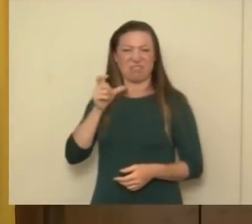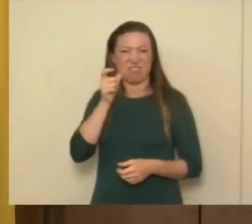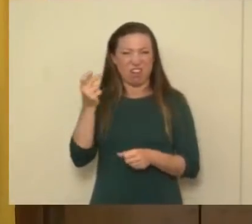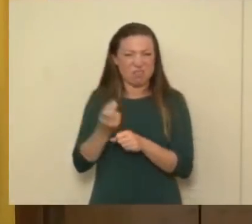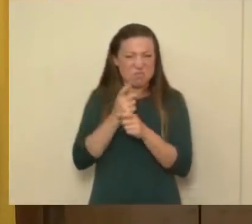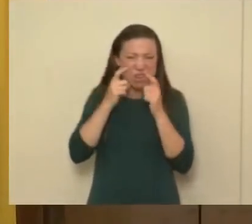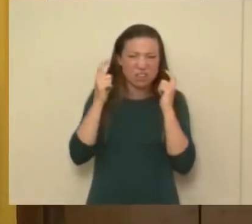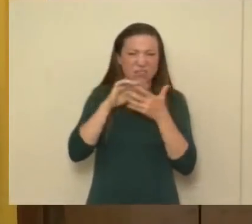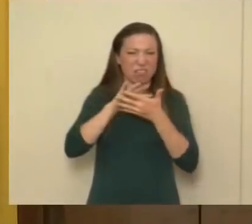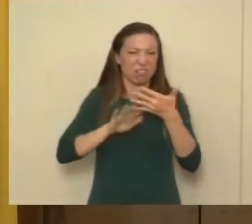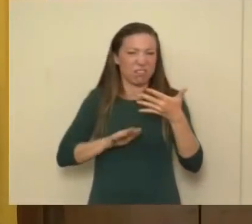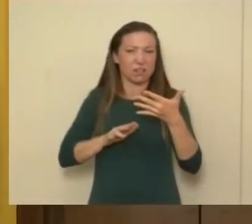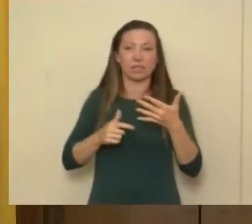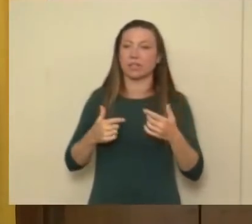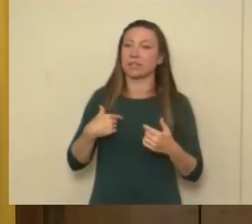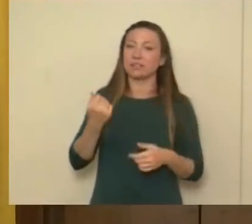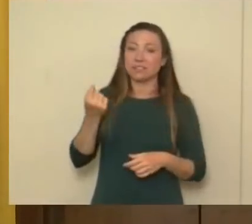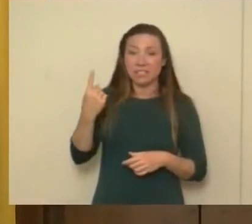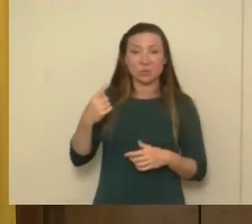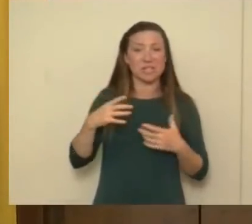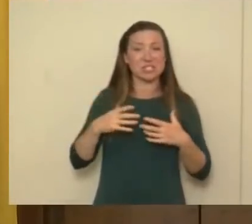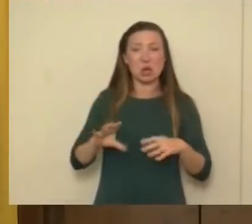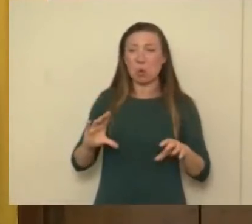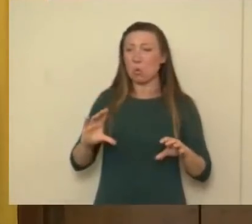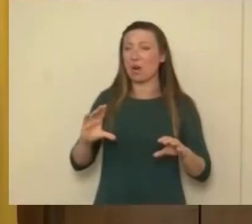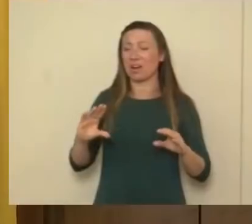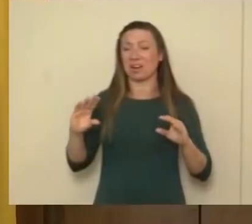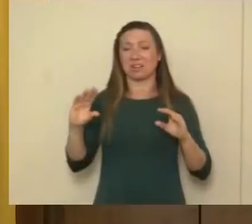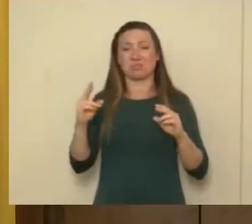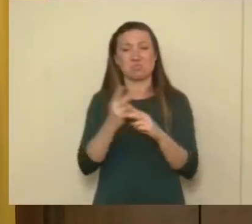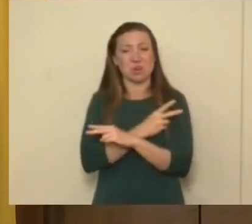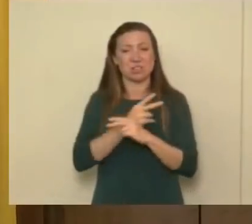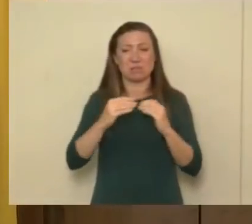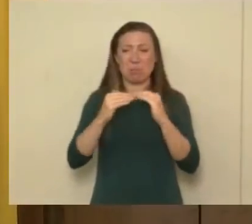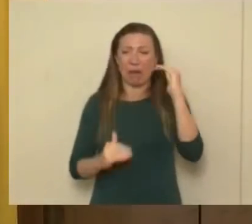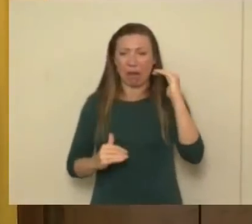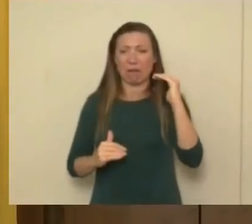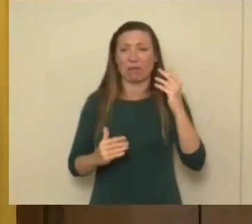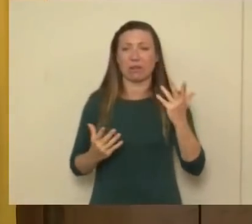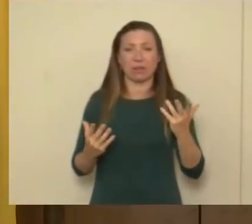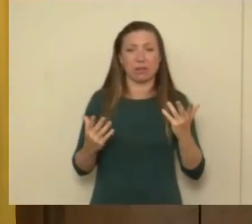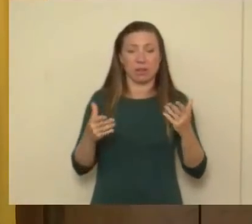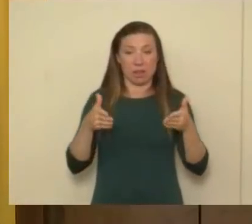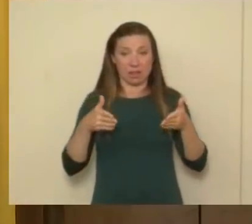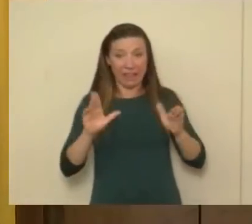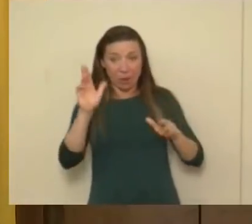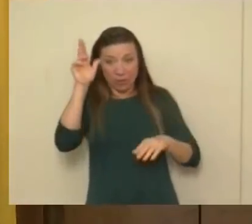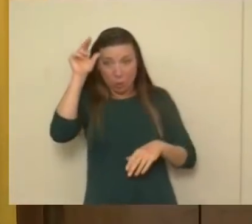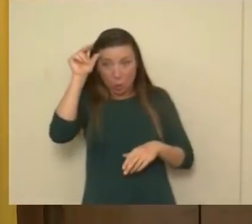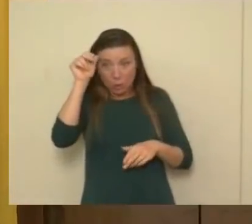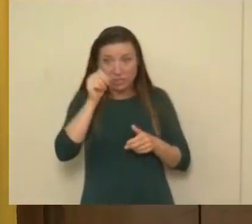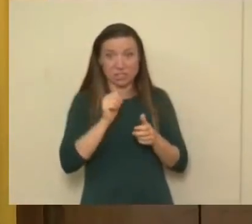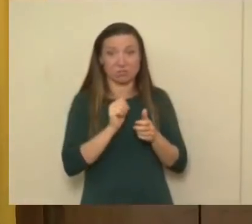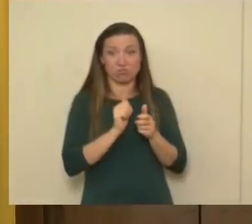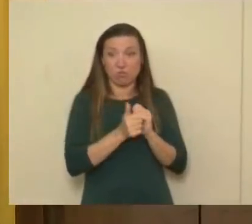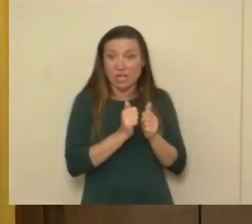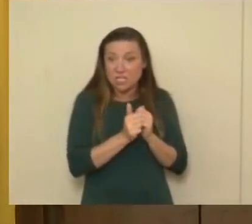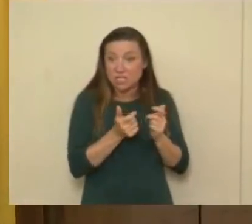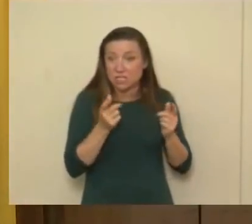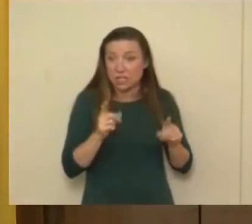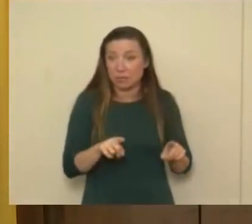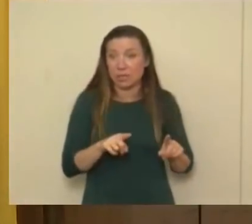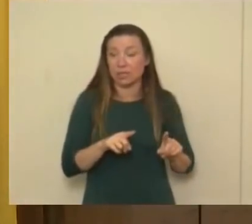We don't want to create these inequities. The whole point about allowing some of these horse races to occur was to make